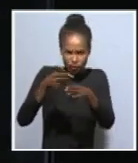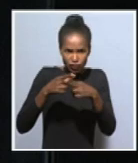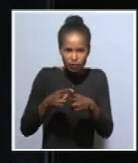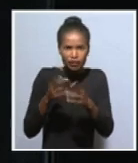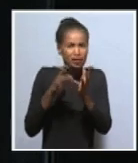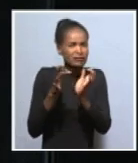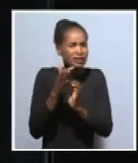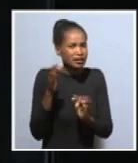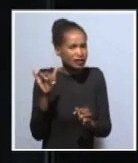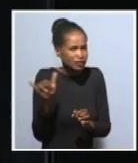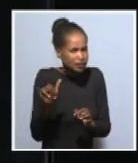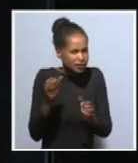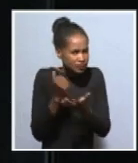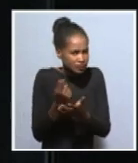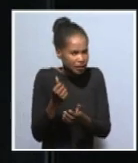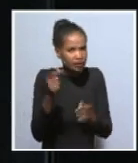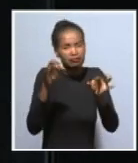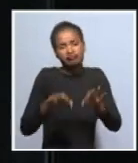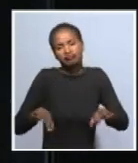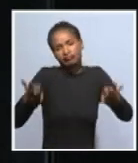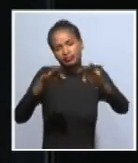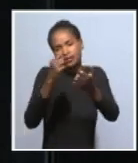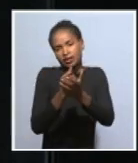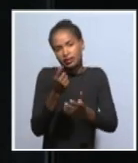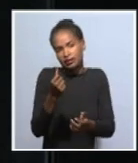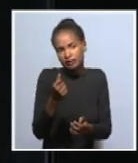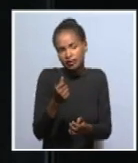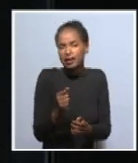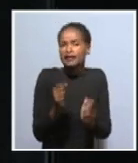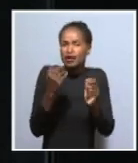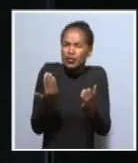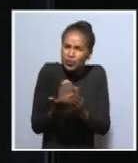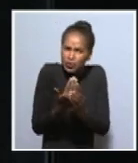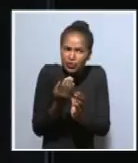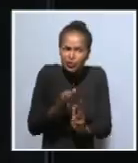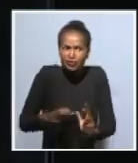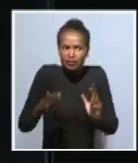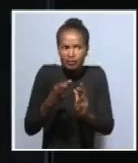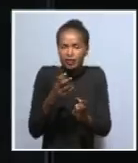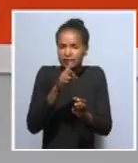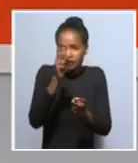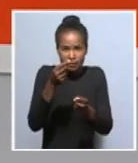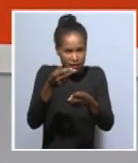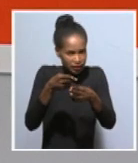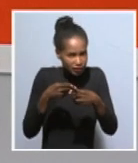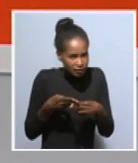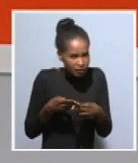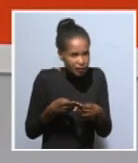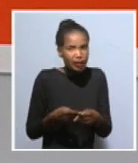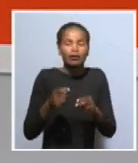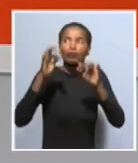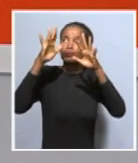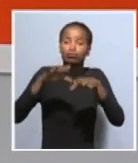Now, these are people who have taken out loans and who has been battered by the